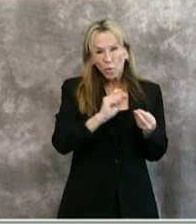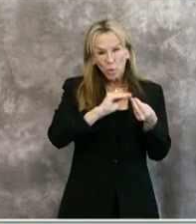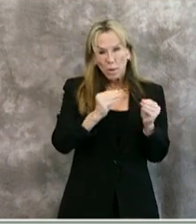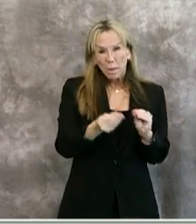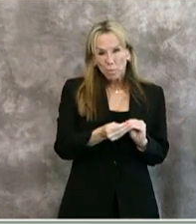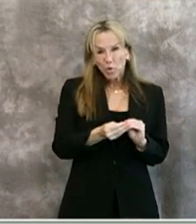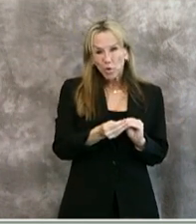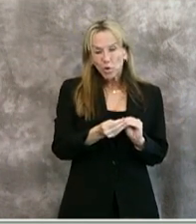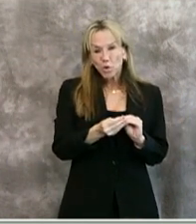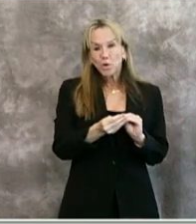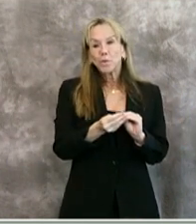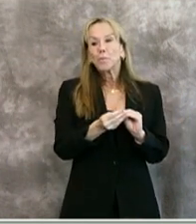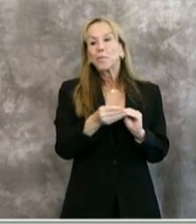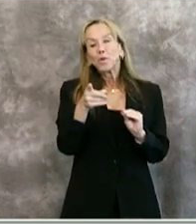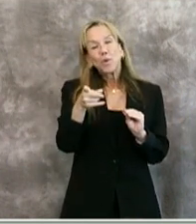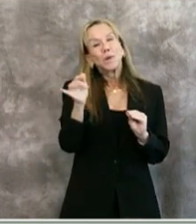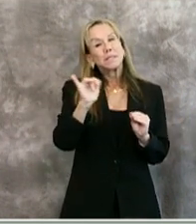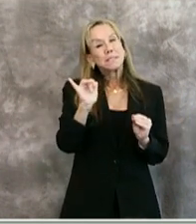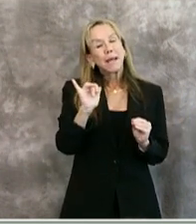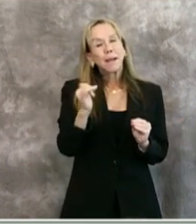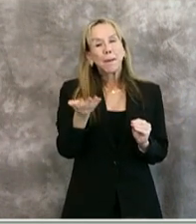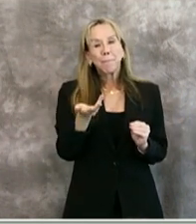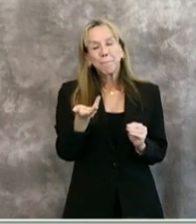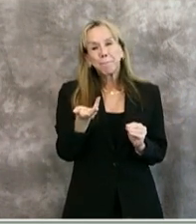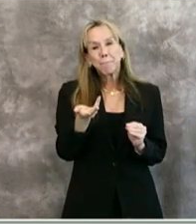cases, hence they are also